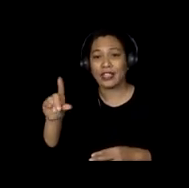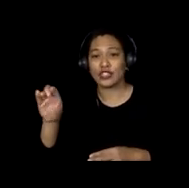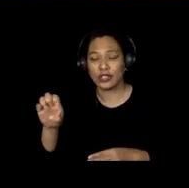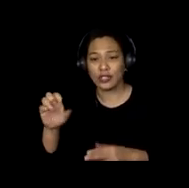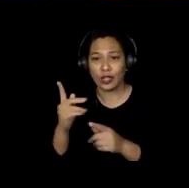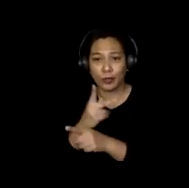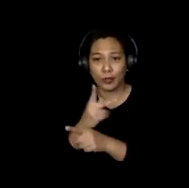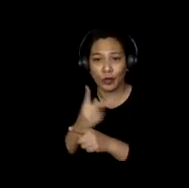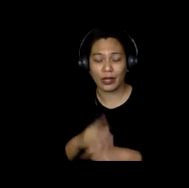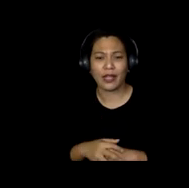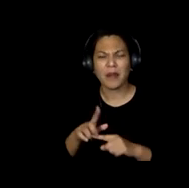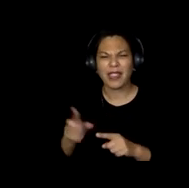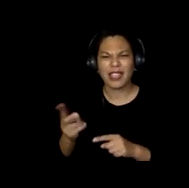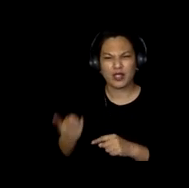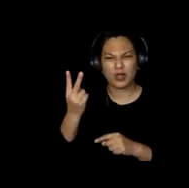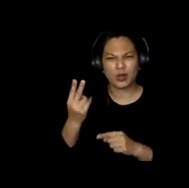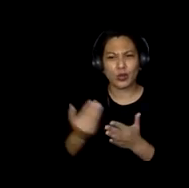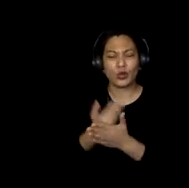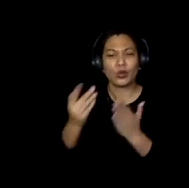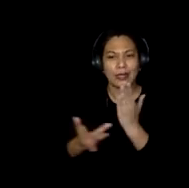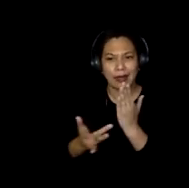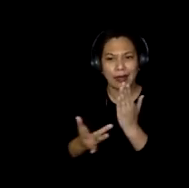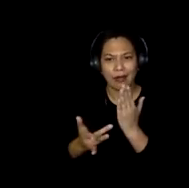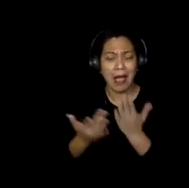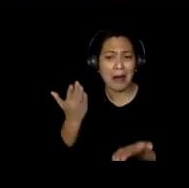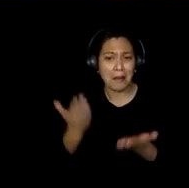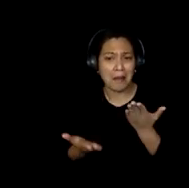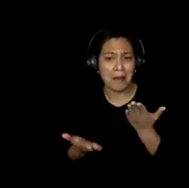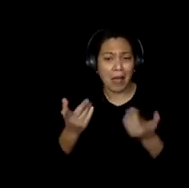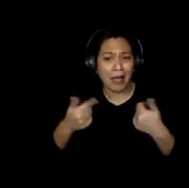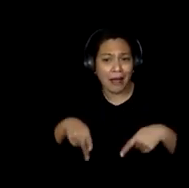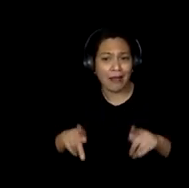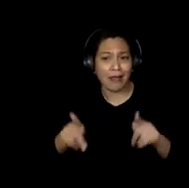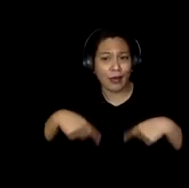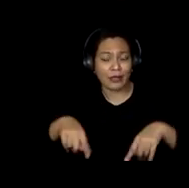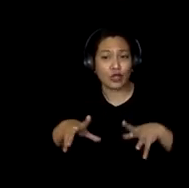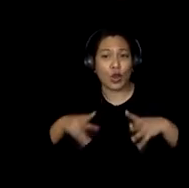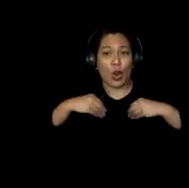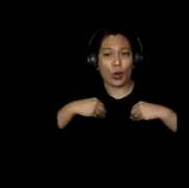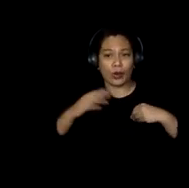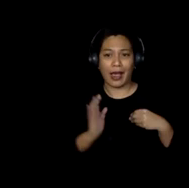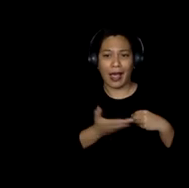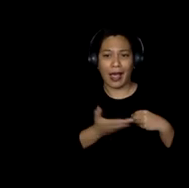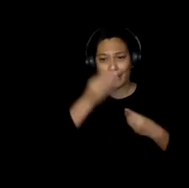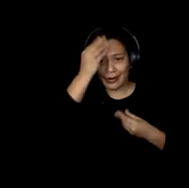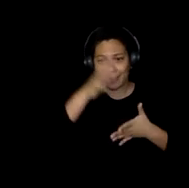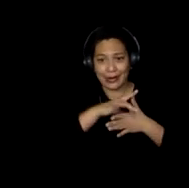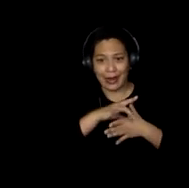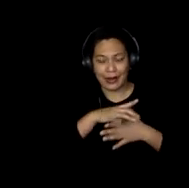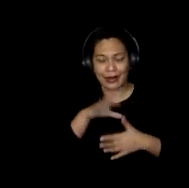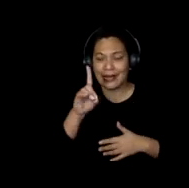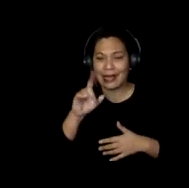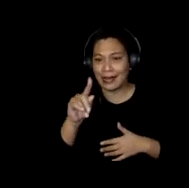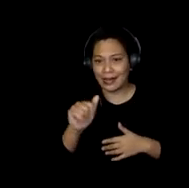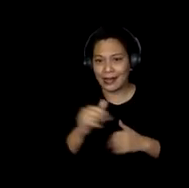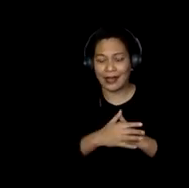about these things, but they're two new technologies that may enable us to own our own data and